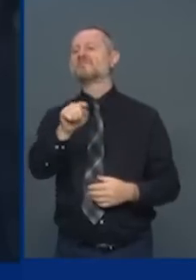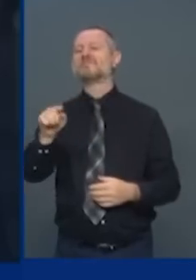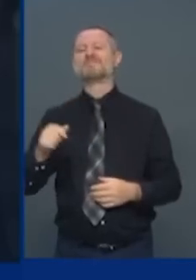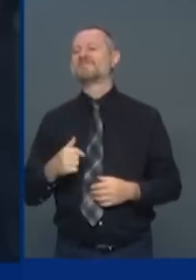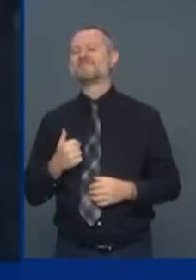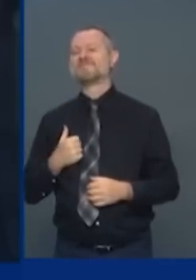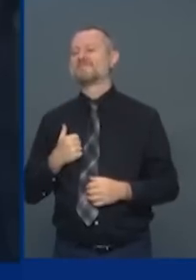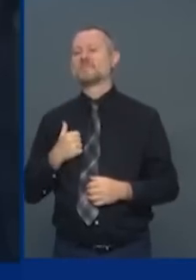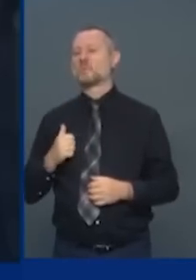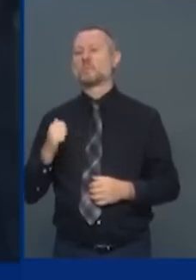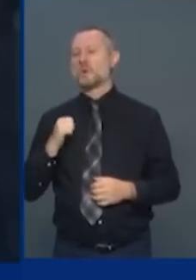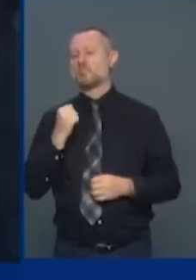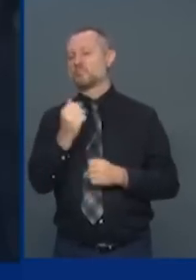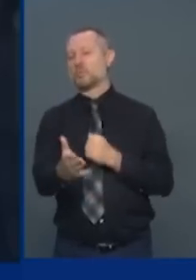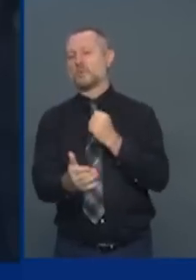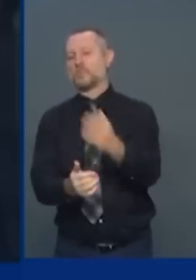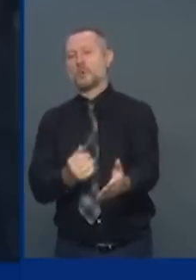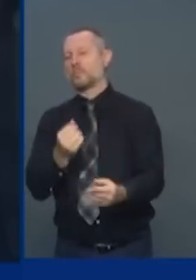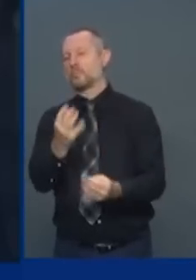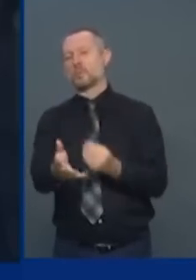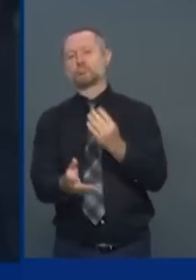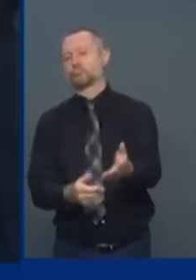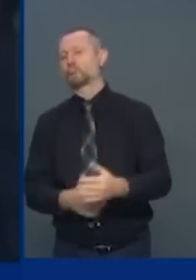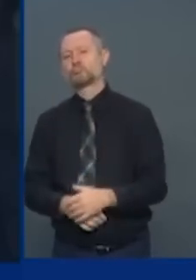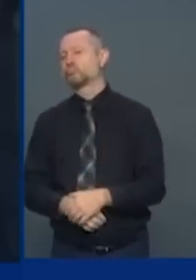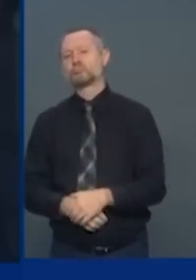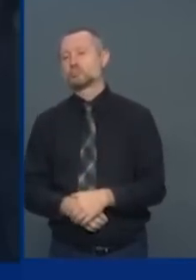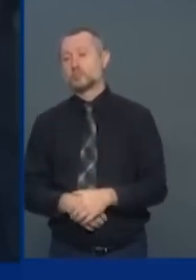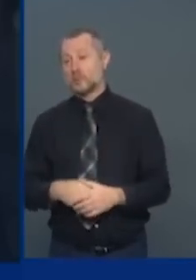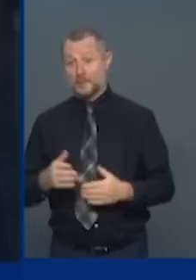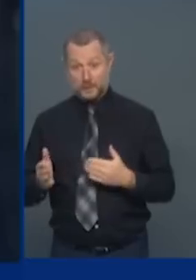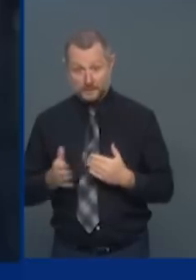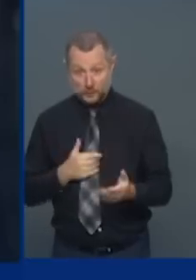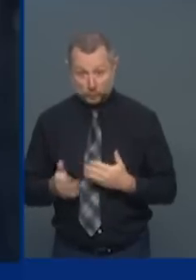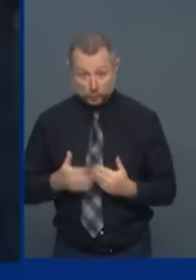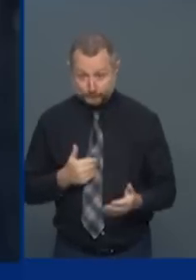any funding, even though we caused the COVID virus.